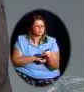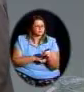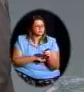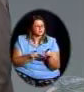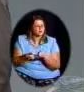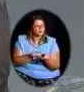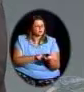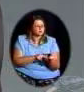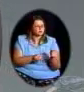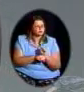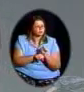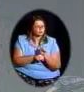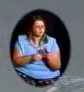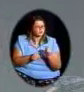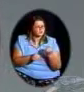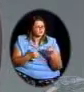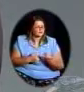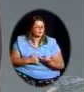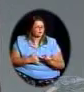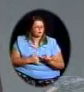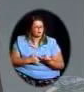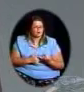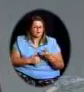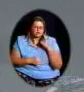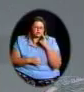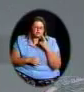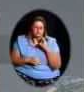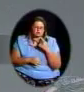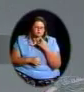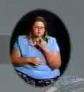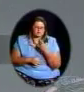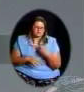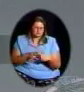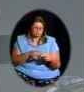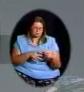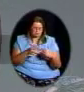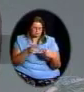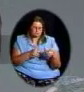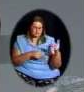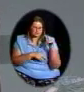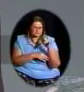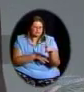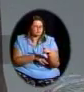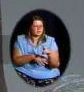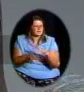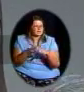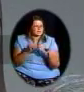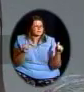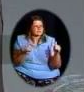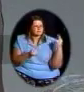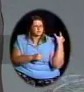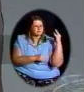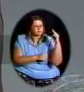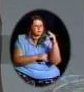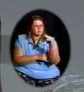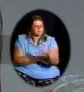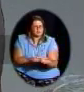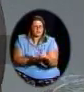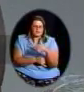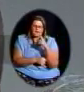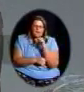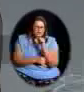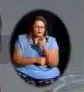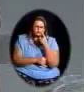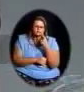used to think it was a bad thing to say that we were building the plane while we were flying it. Now, I don't think we're building the plane. I do think, however, we